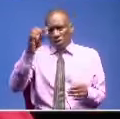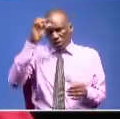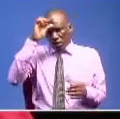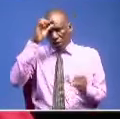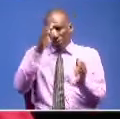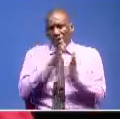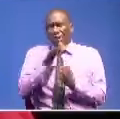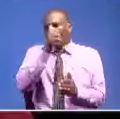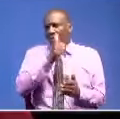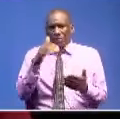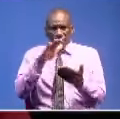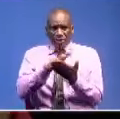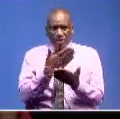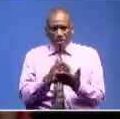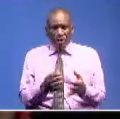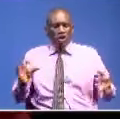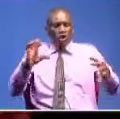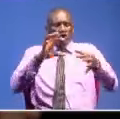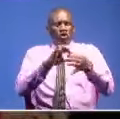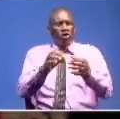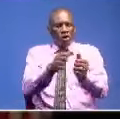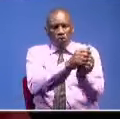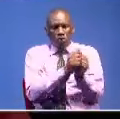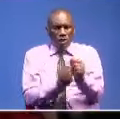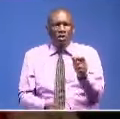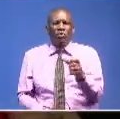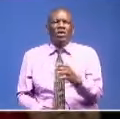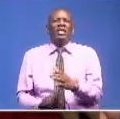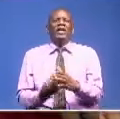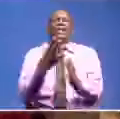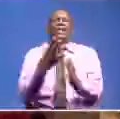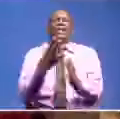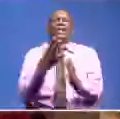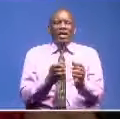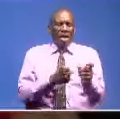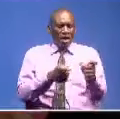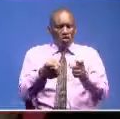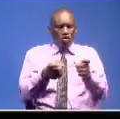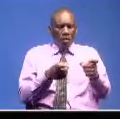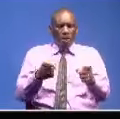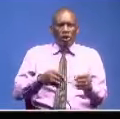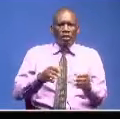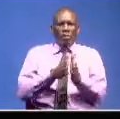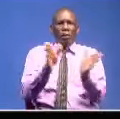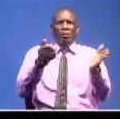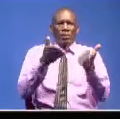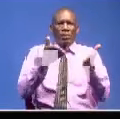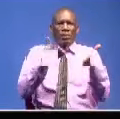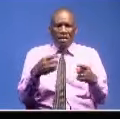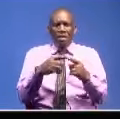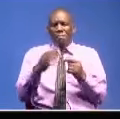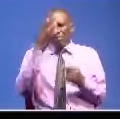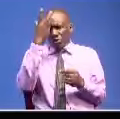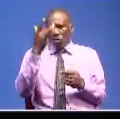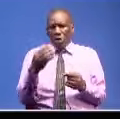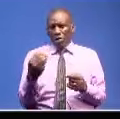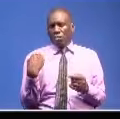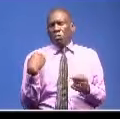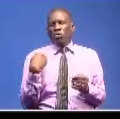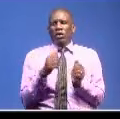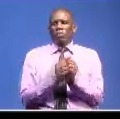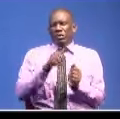and the private sector joining forces to create and manage public assets. But why bother